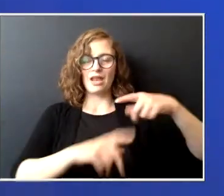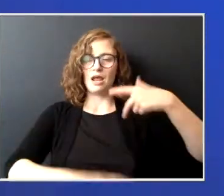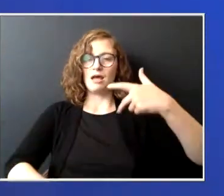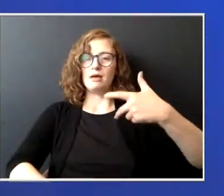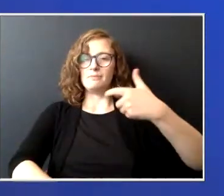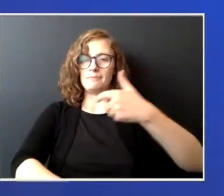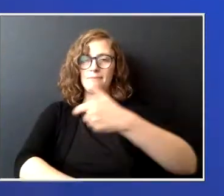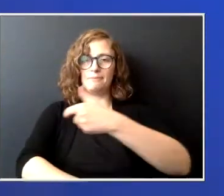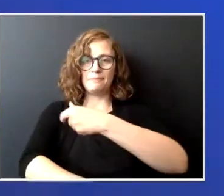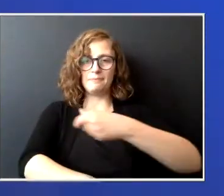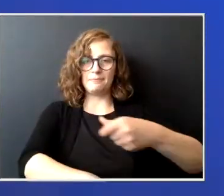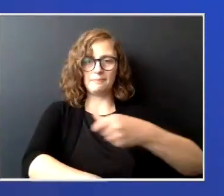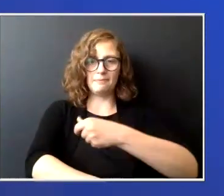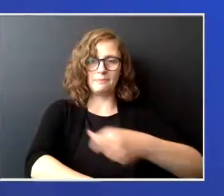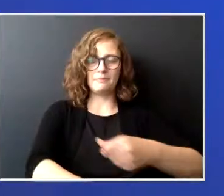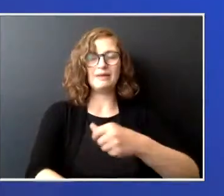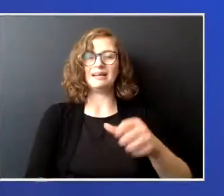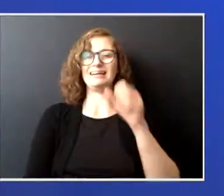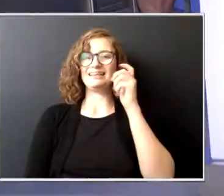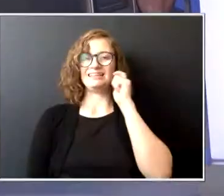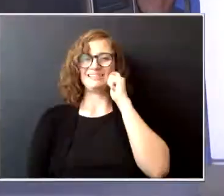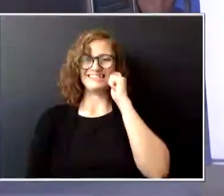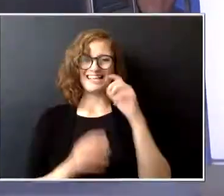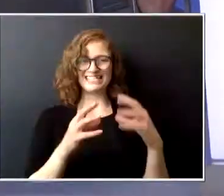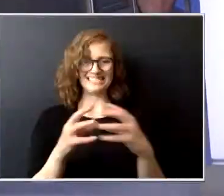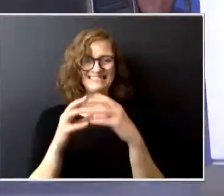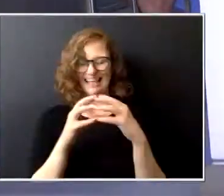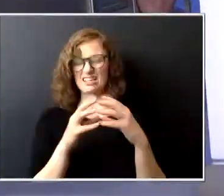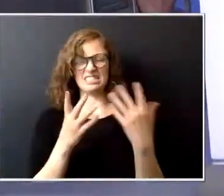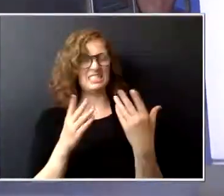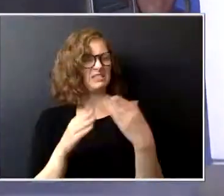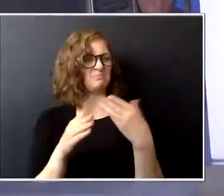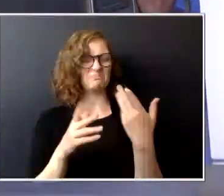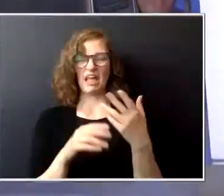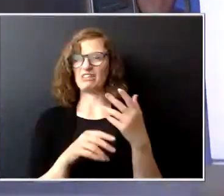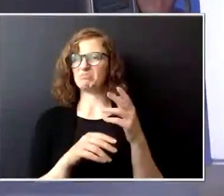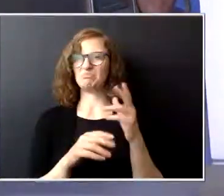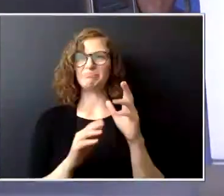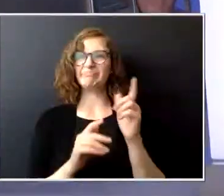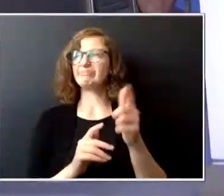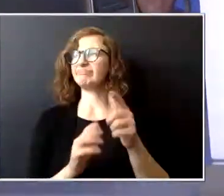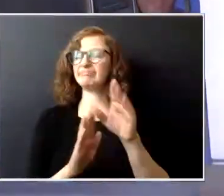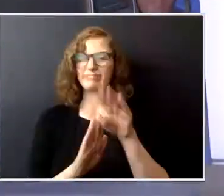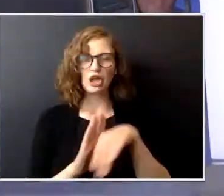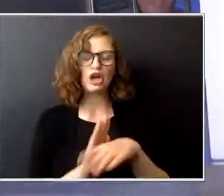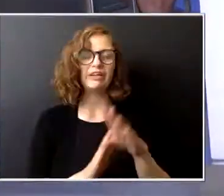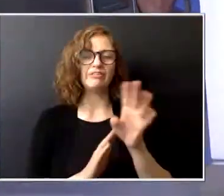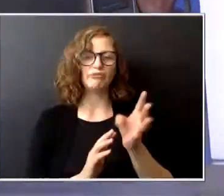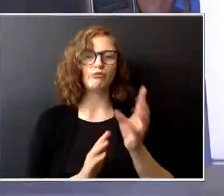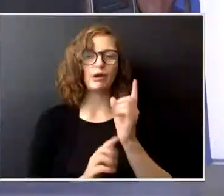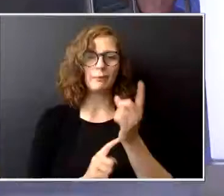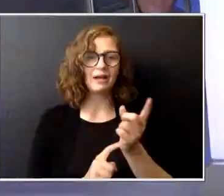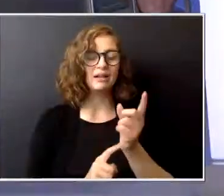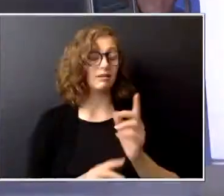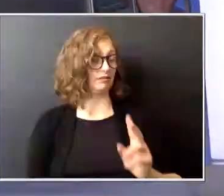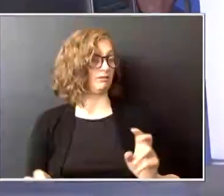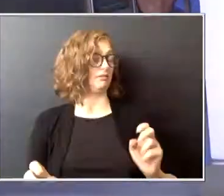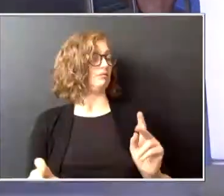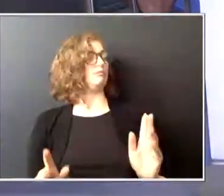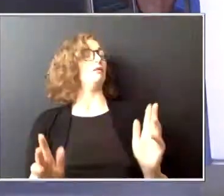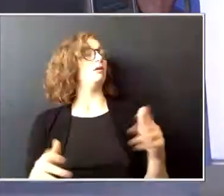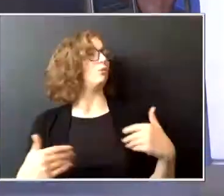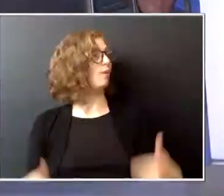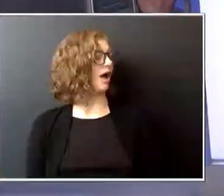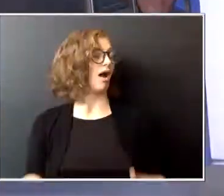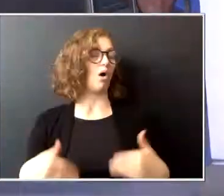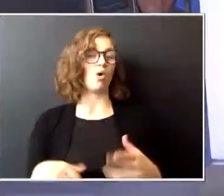30 to 40 minutes. Guys, that's so just very quick. This stuff. Okay, I'm going to use some enzymes to take away my old skin. I'm going to take my skin and give myself Spray new it back skin. on. That's